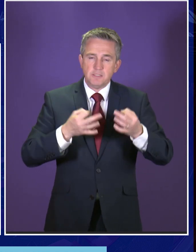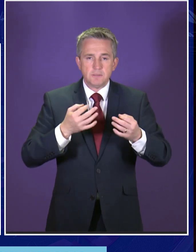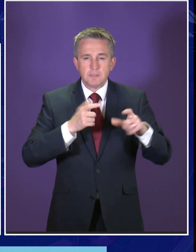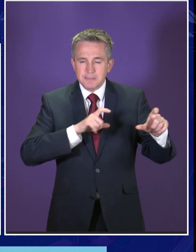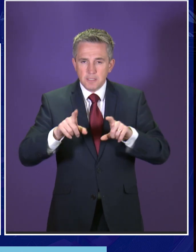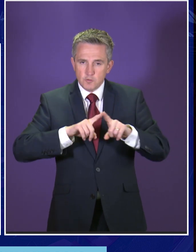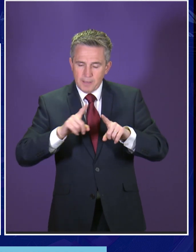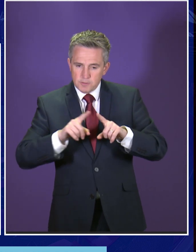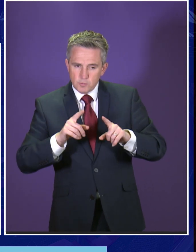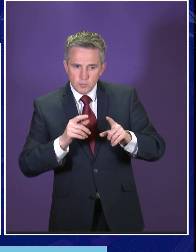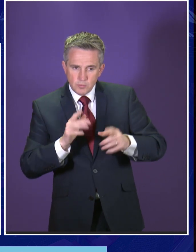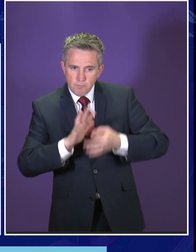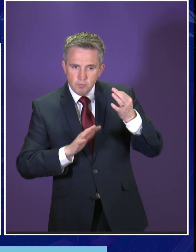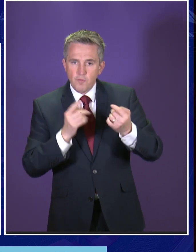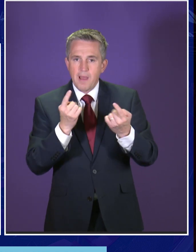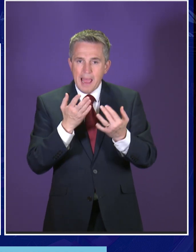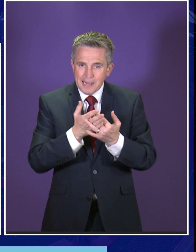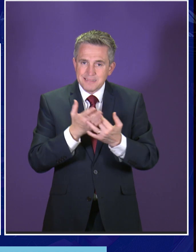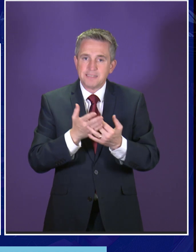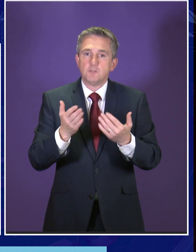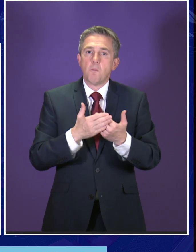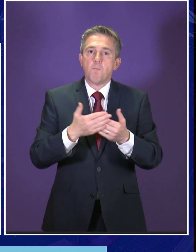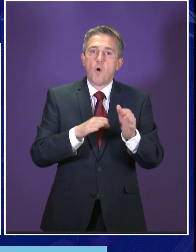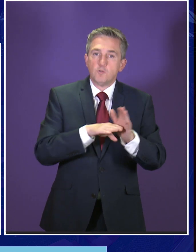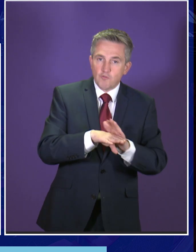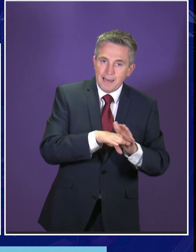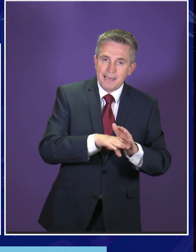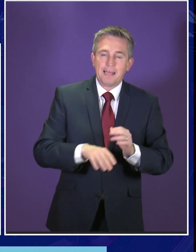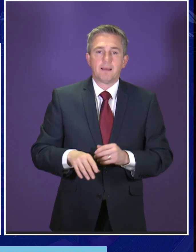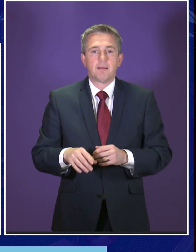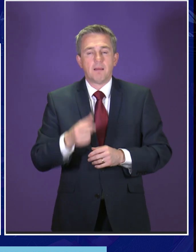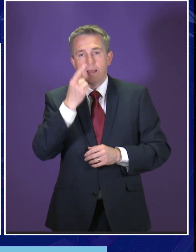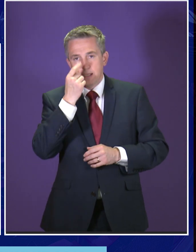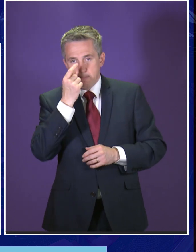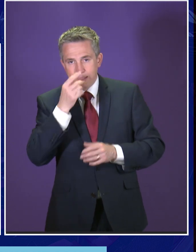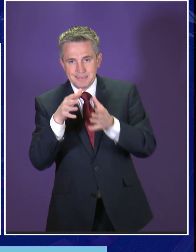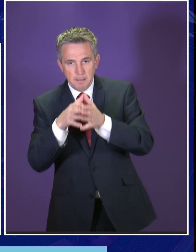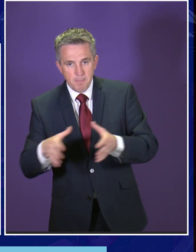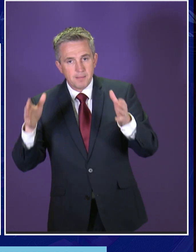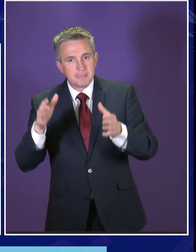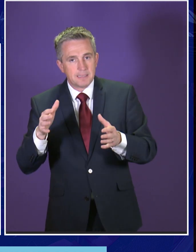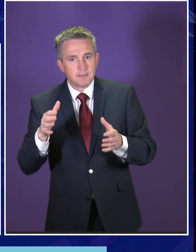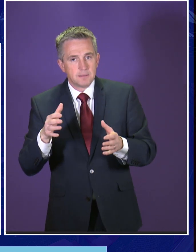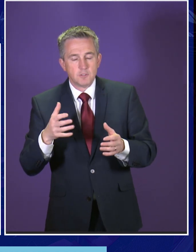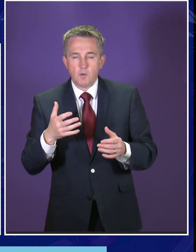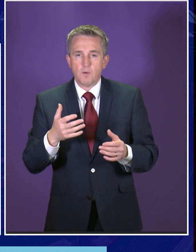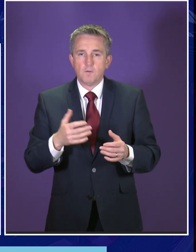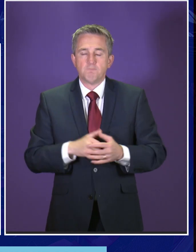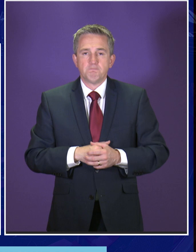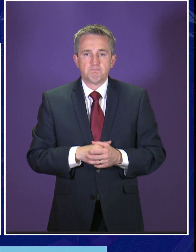include inadequate training and capacity building. Yes, we've been doing a lot of training, but we still need more for our